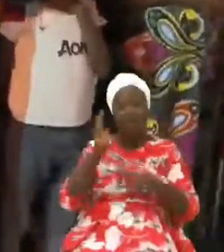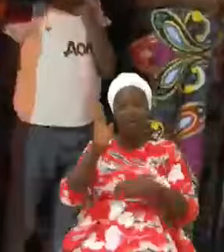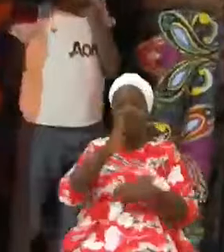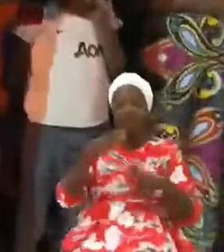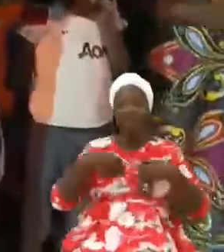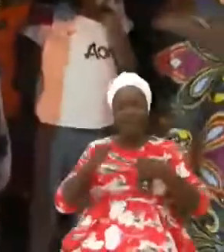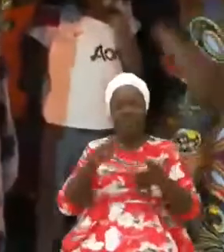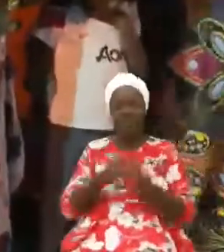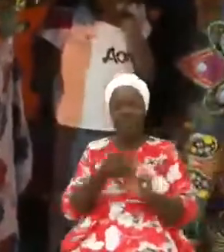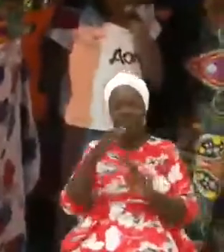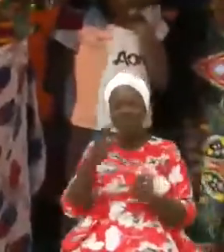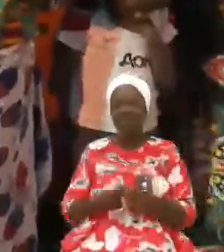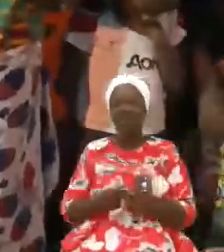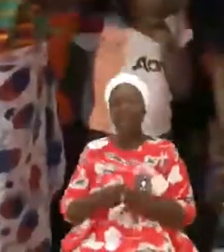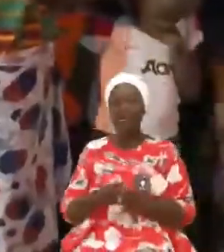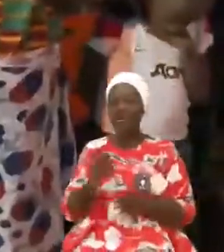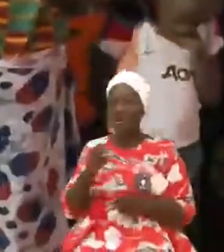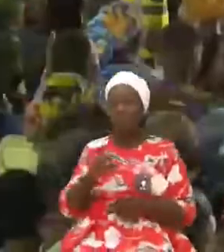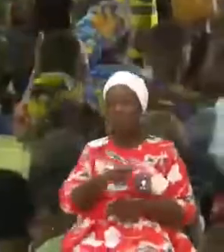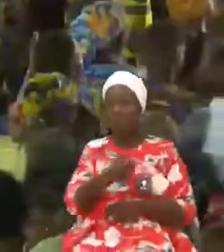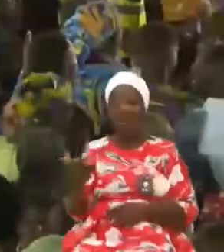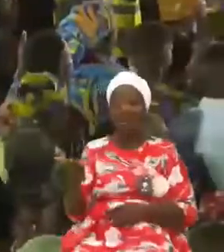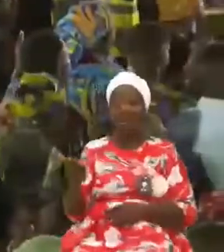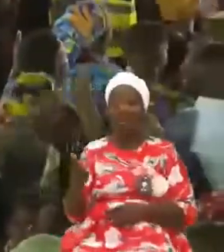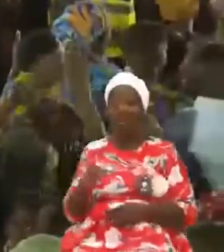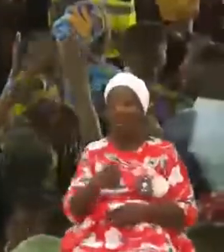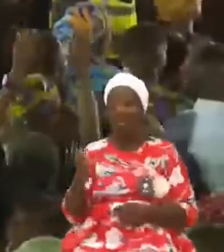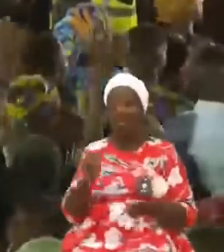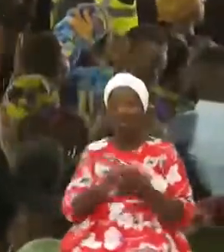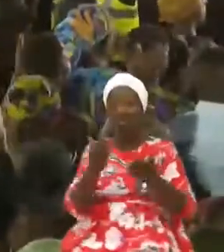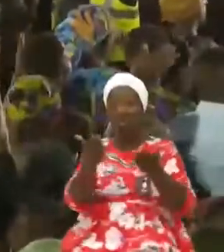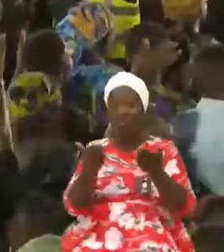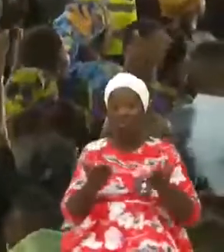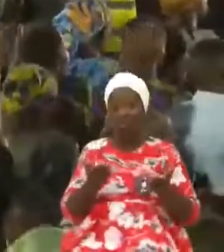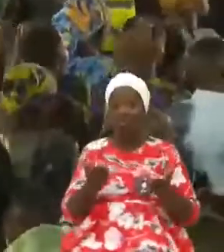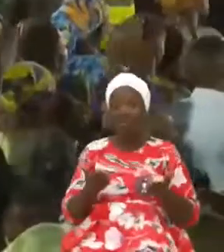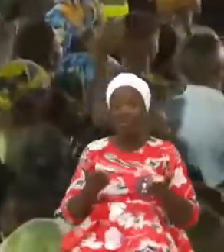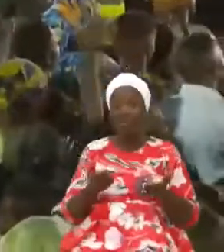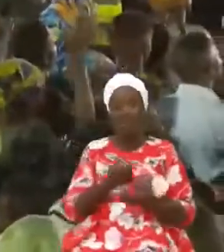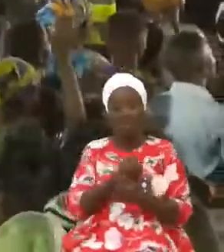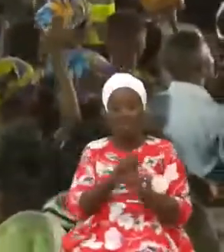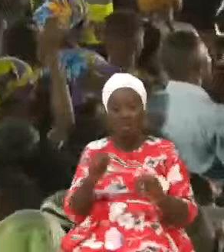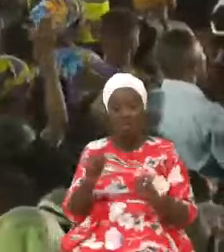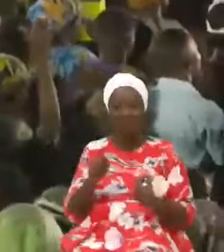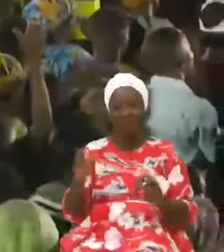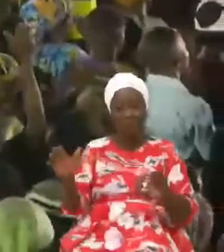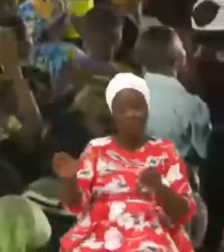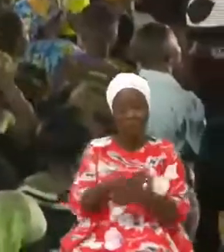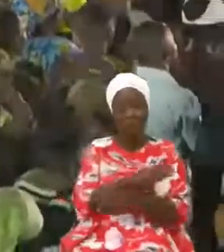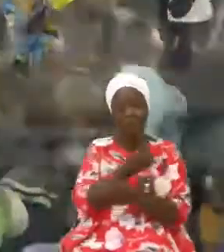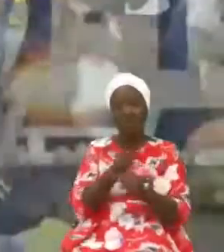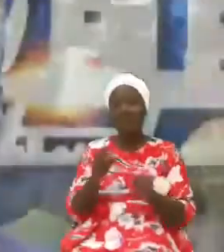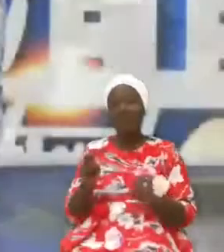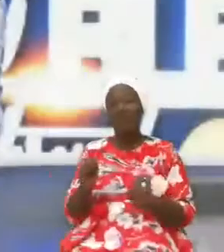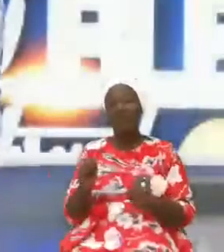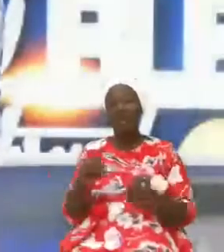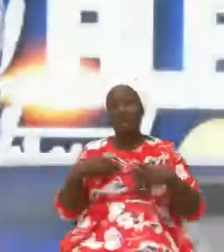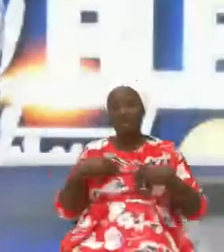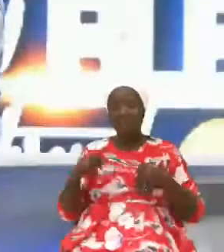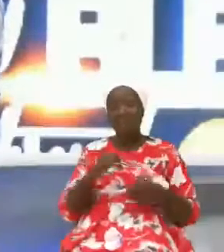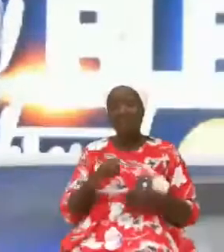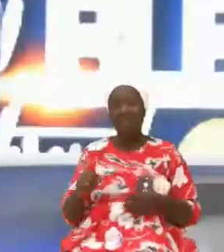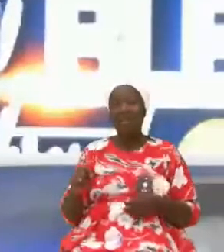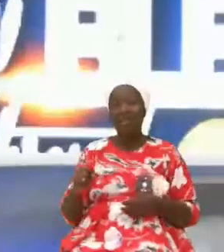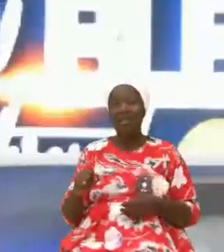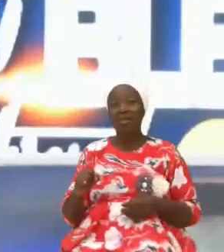mental problem will be healed. So, anything you want, salvation,